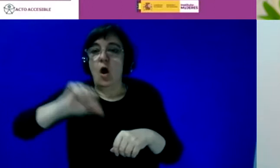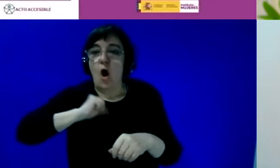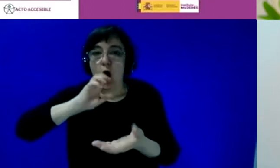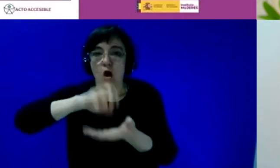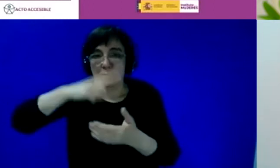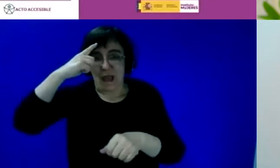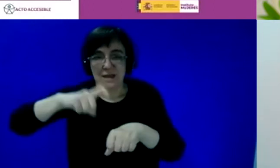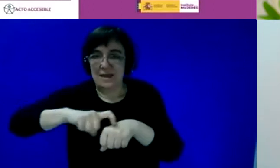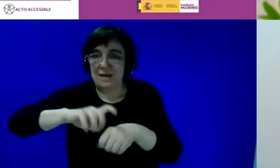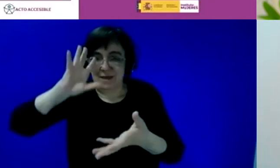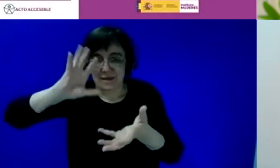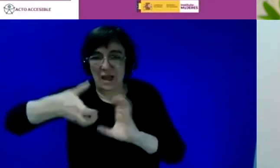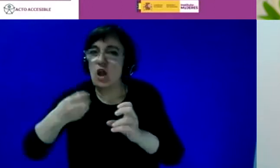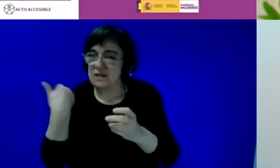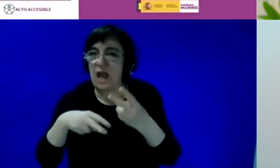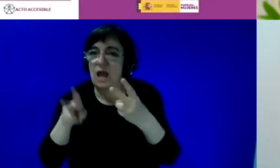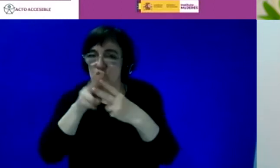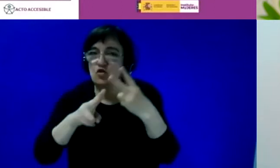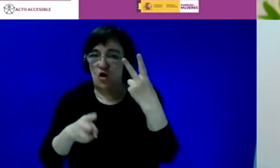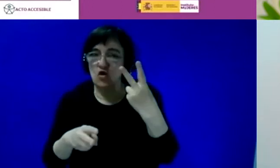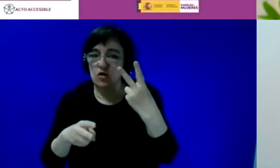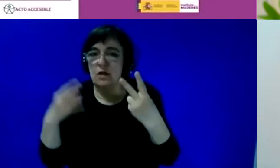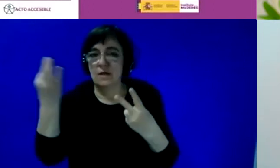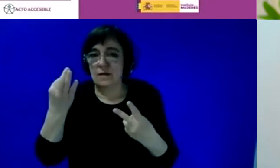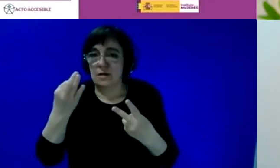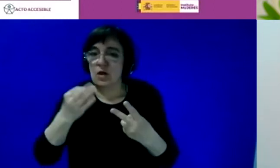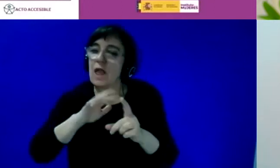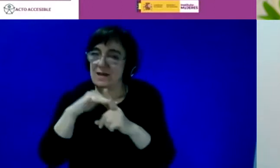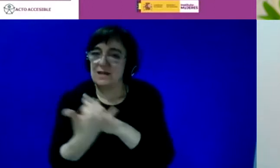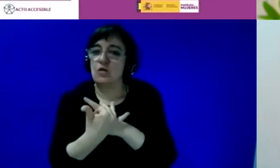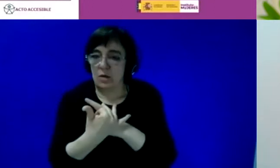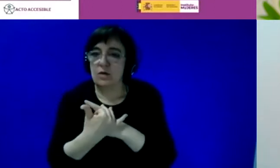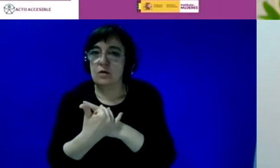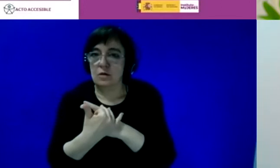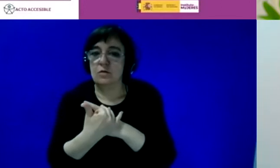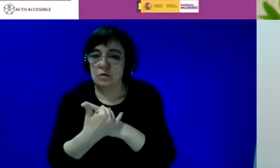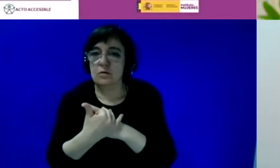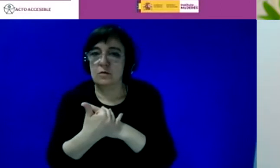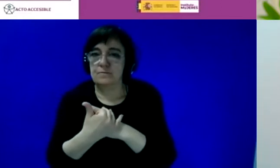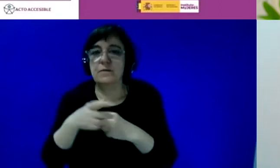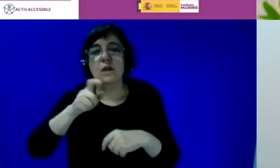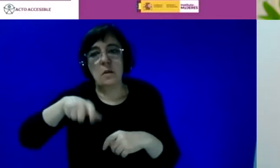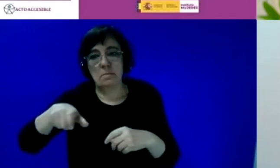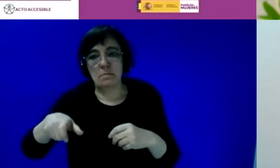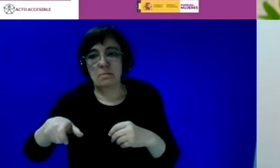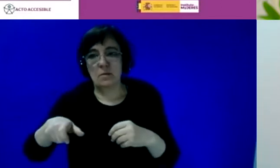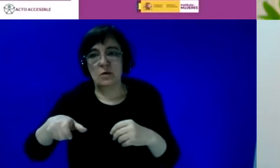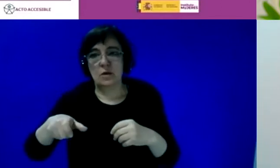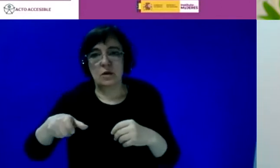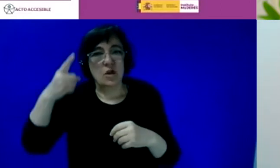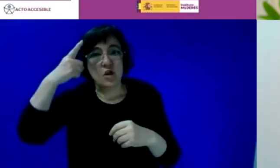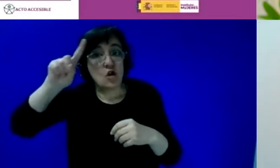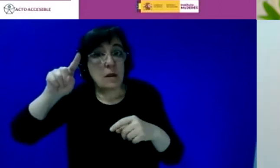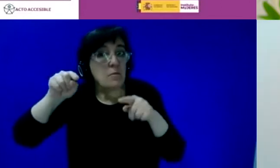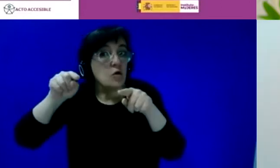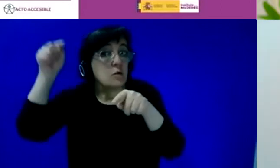do fear that the situation of those that we do not know nothing about sometimes is much worse